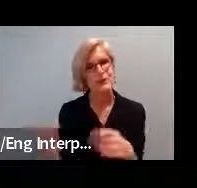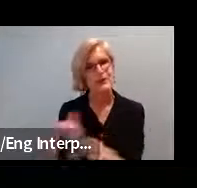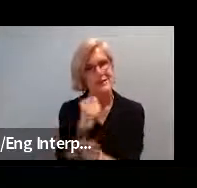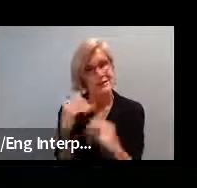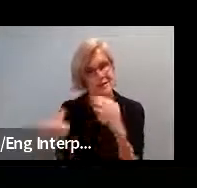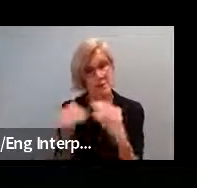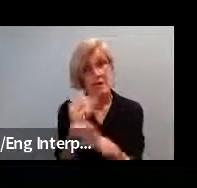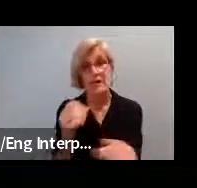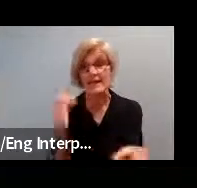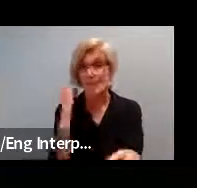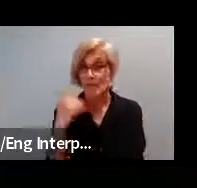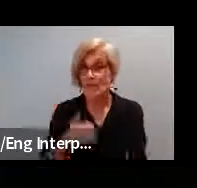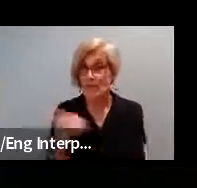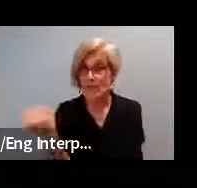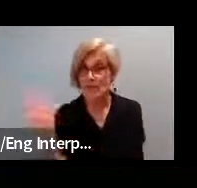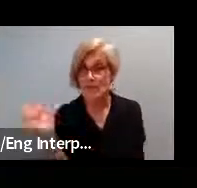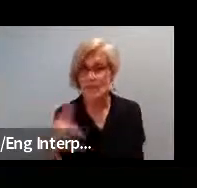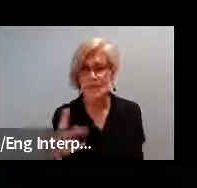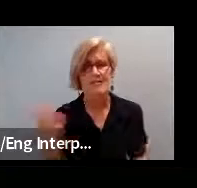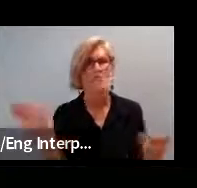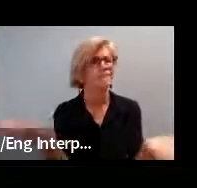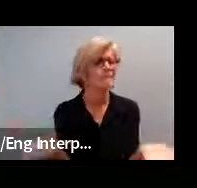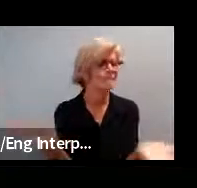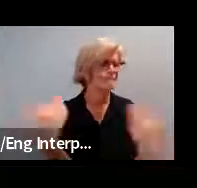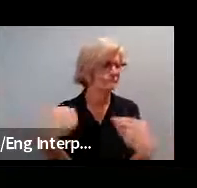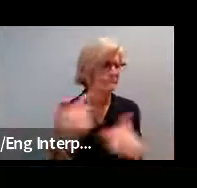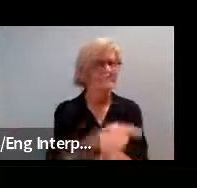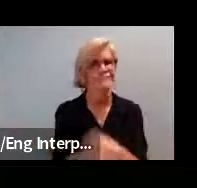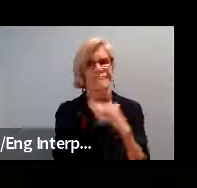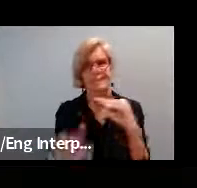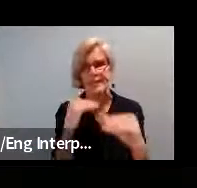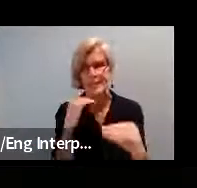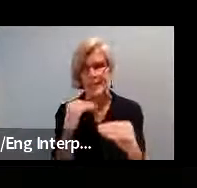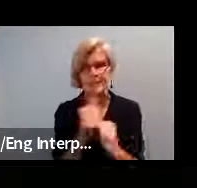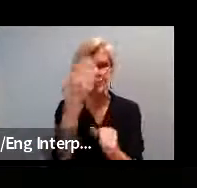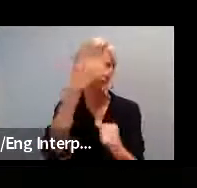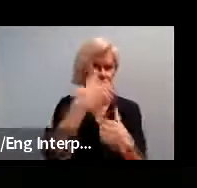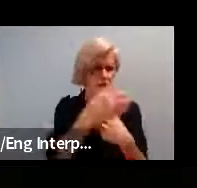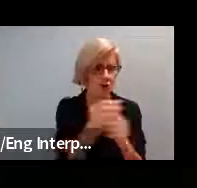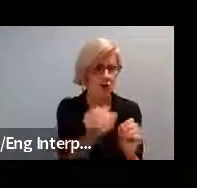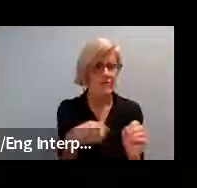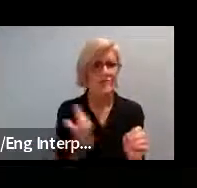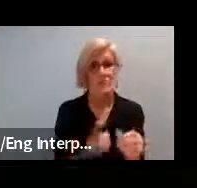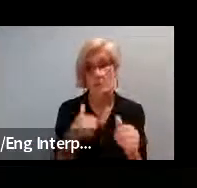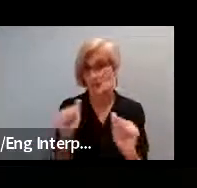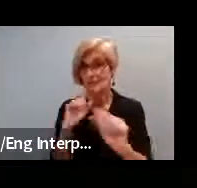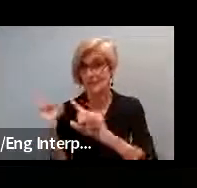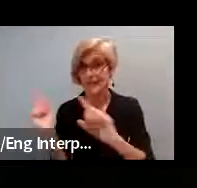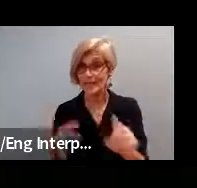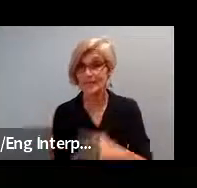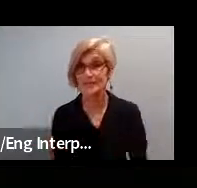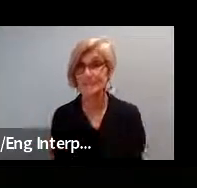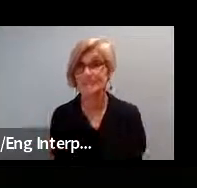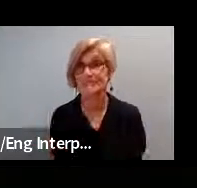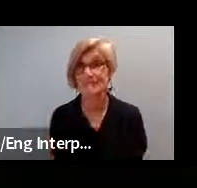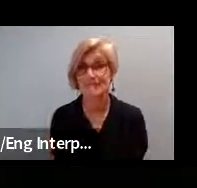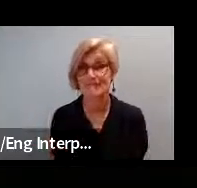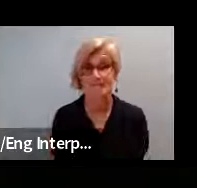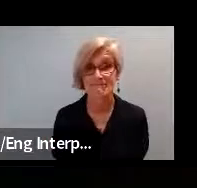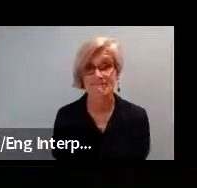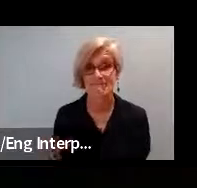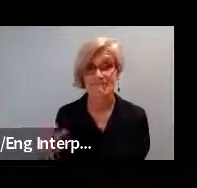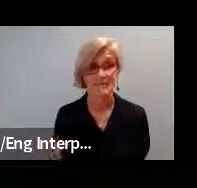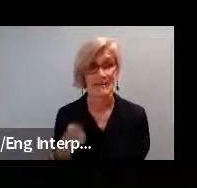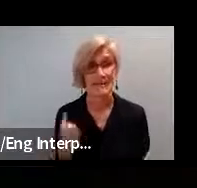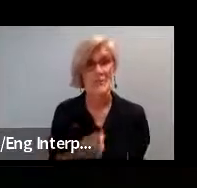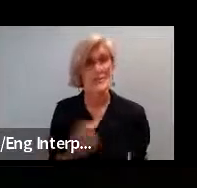And if you have other questions, please feel free to email front office and we will do our best to answer them for you. And we are